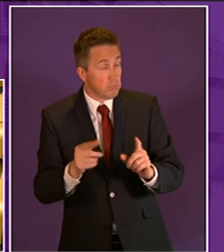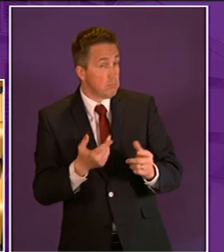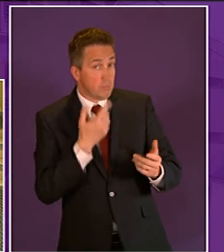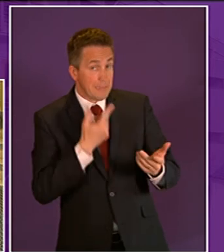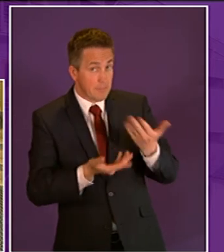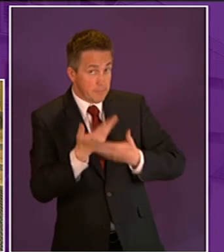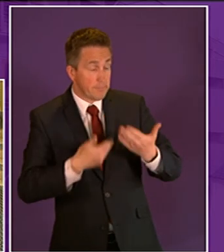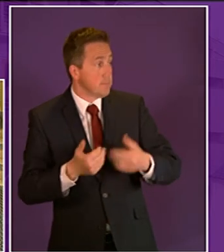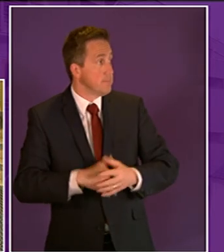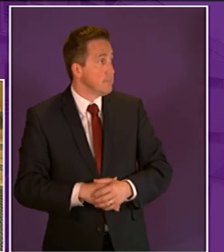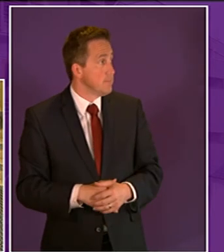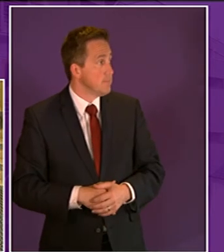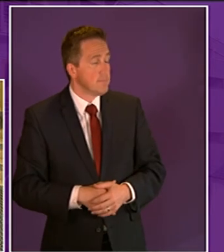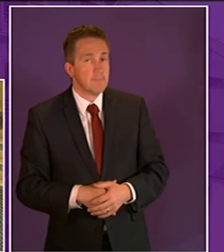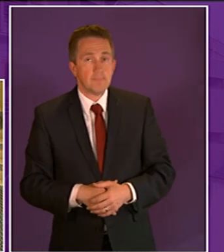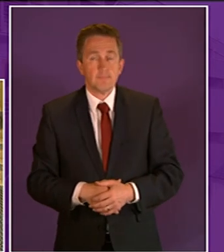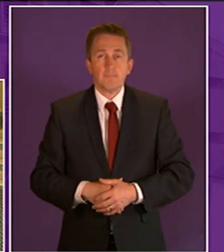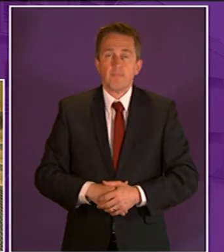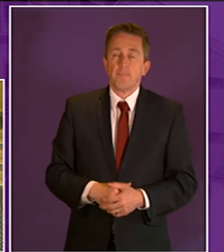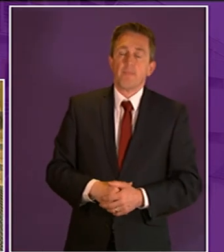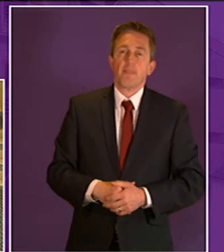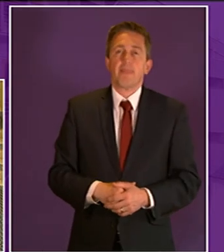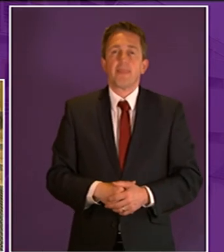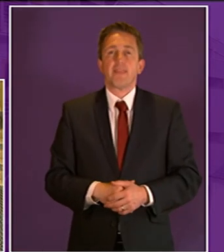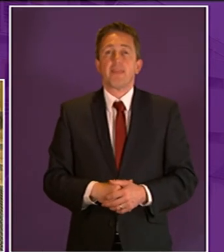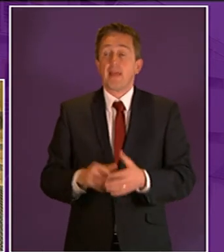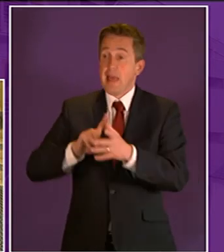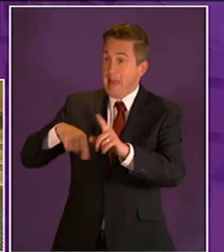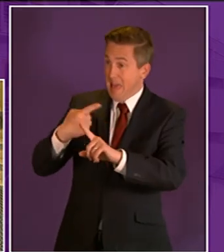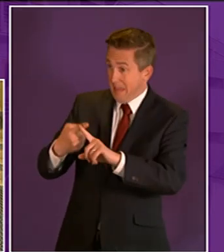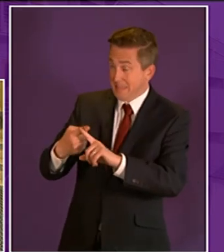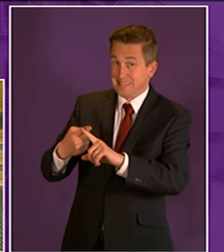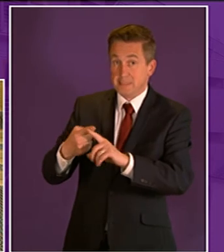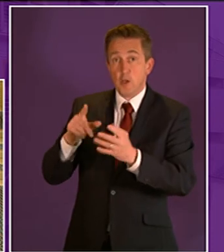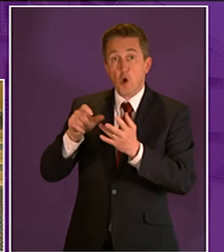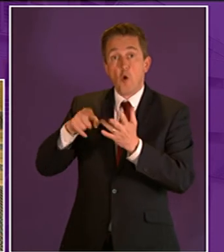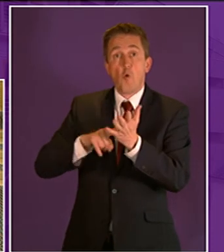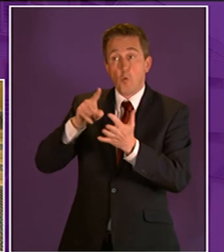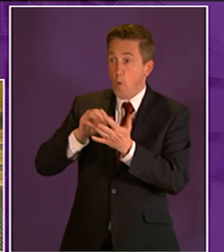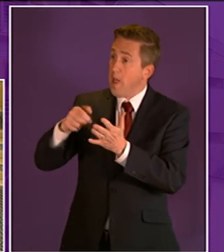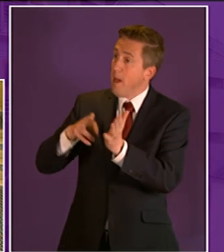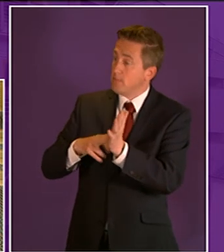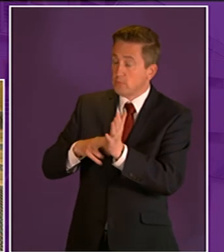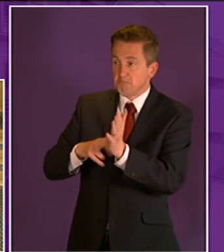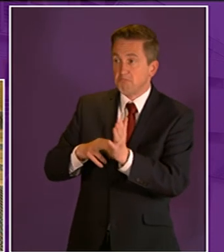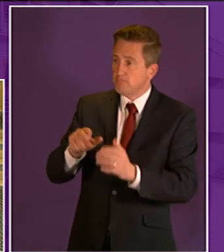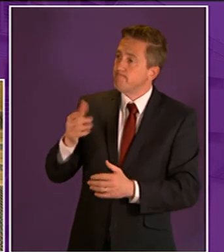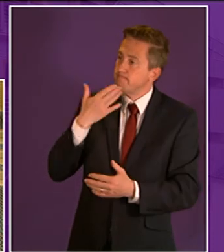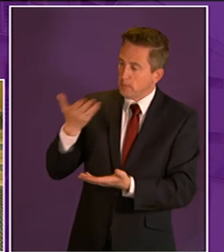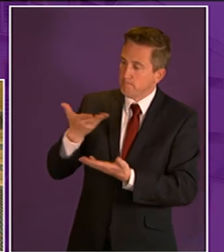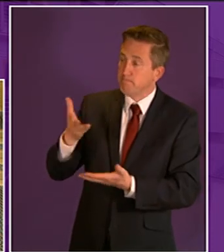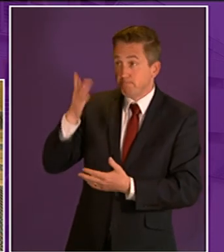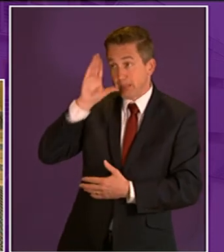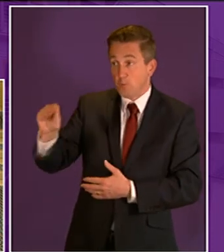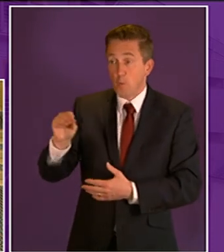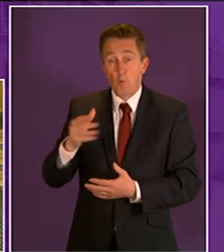Cabinet Secretary. Well, I can tell Alex Cole-Hamilton that, yes, there are regular